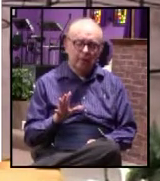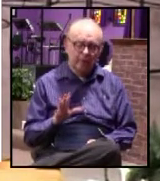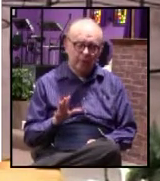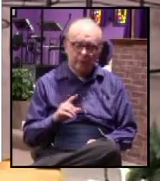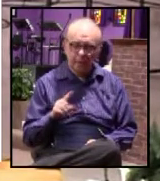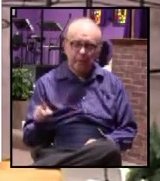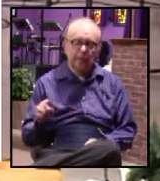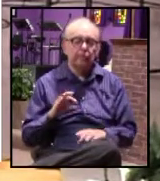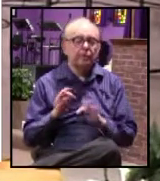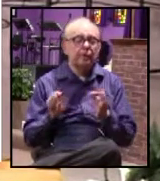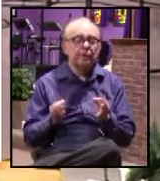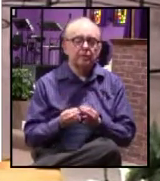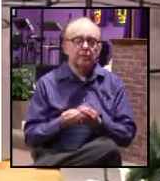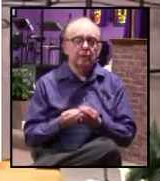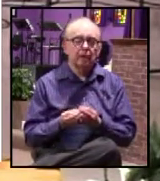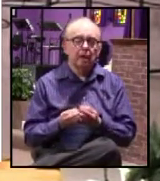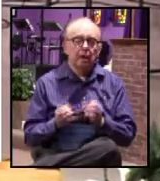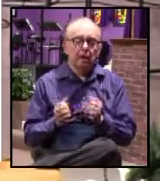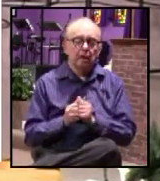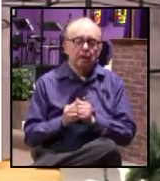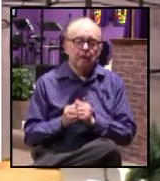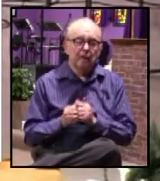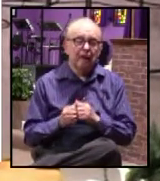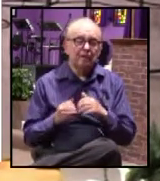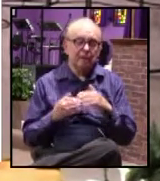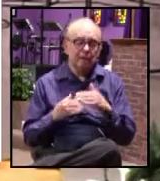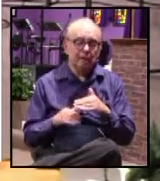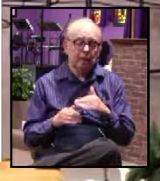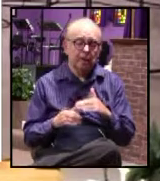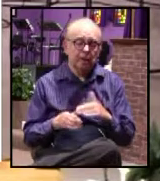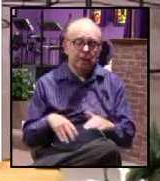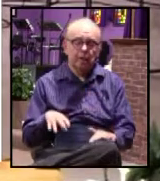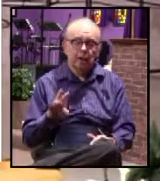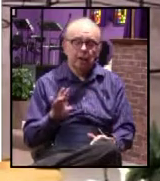385 of those families with at least